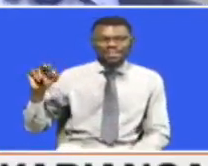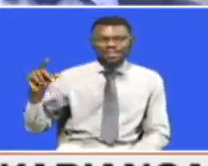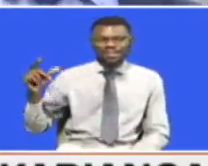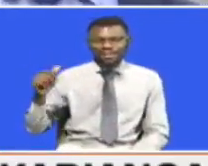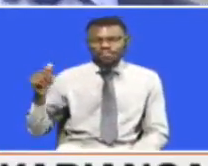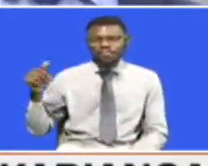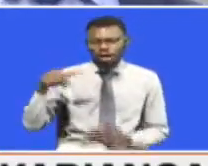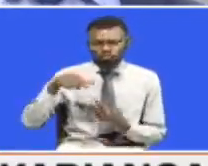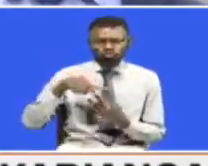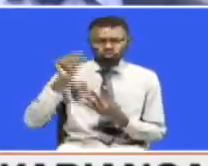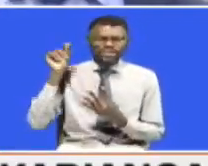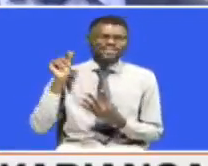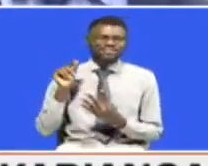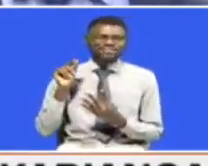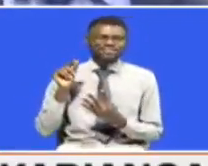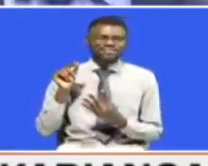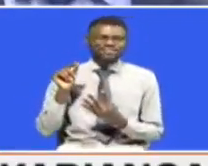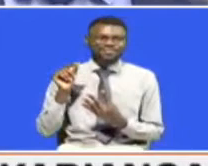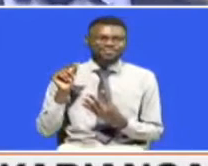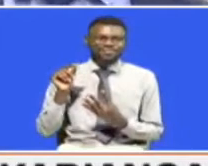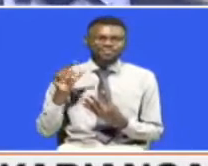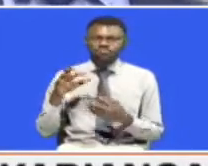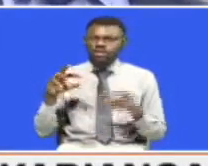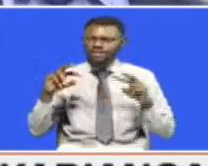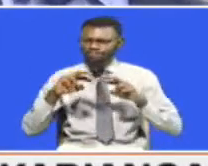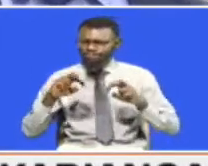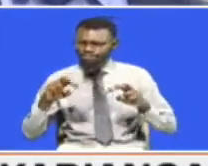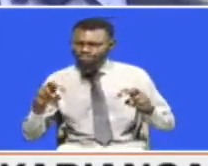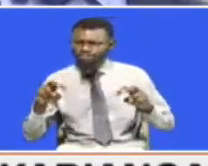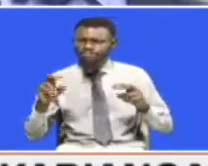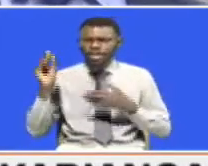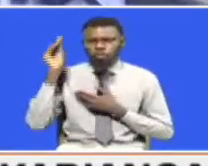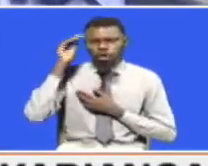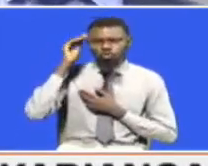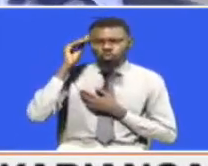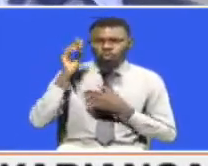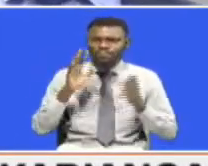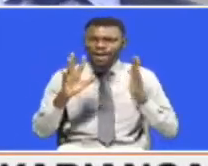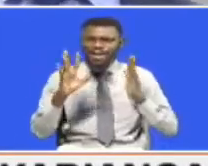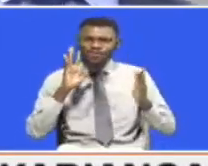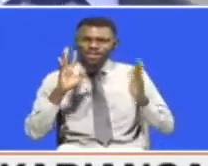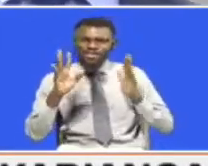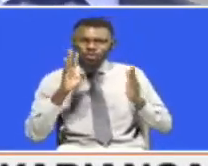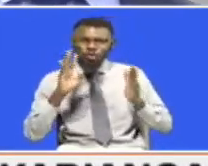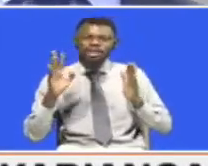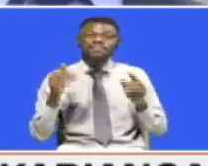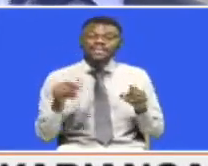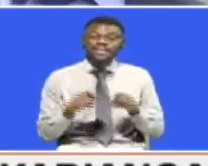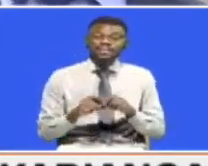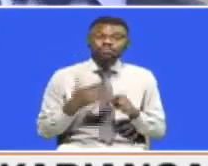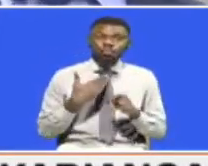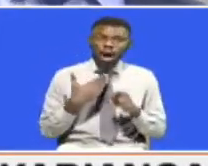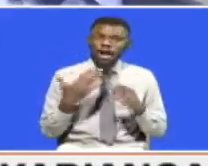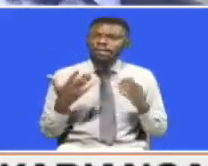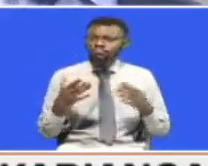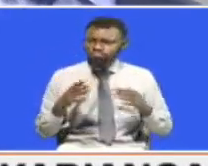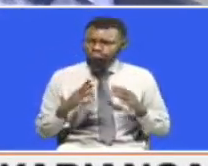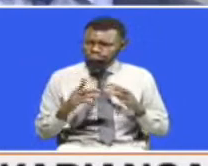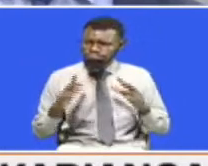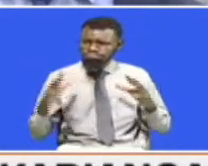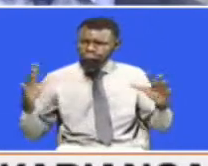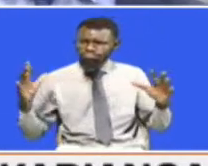in terms of research, education, innovation and extension, so that it is a choice